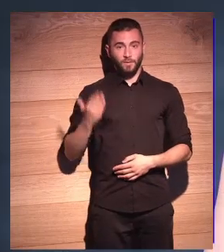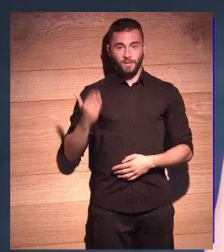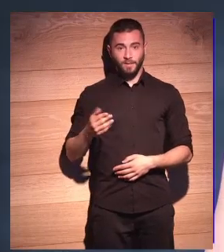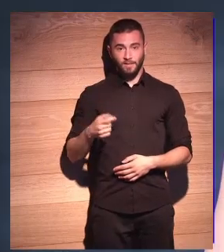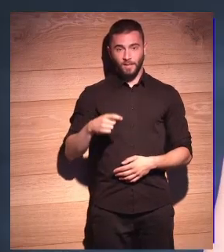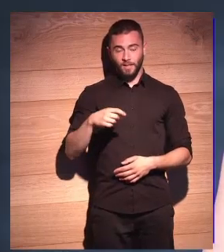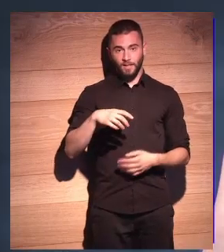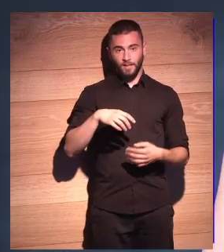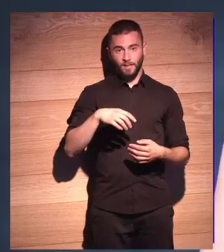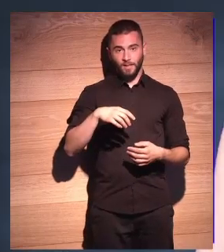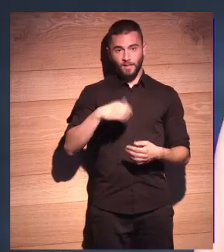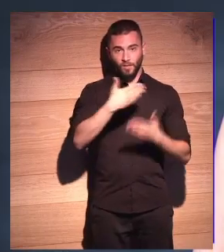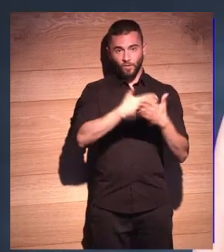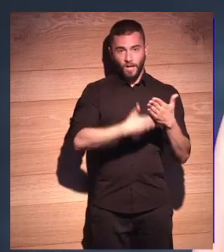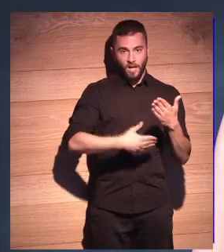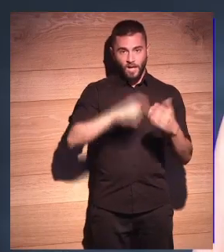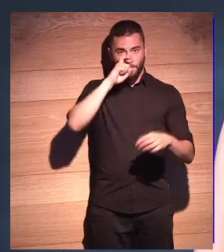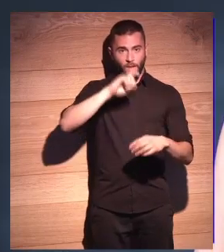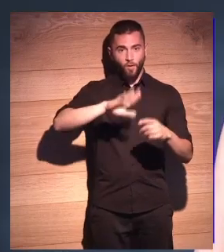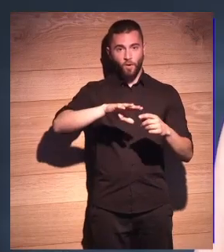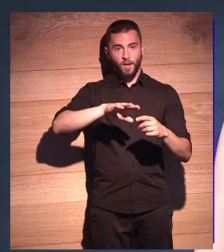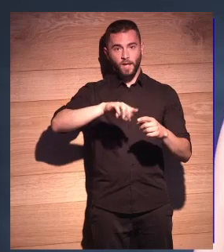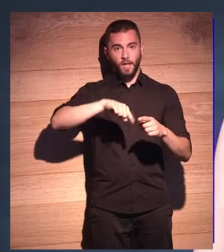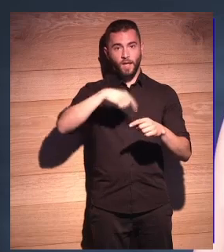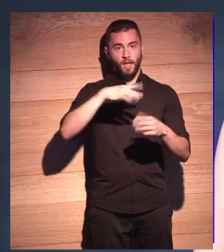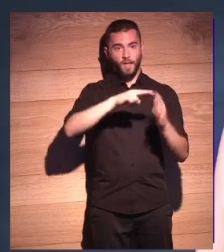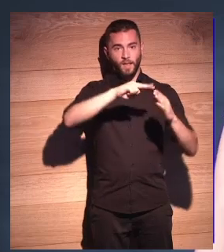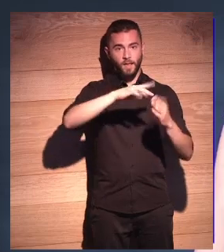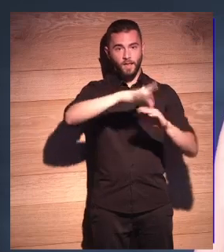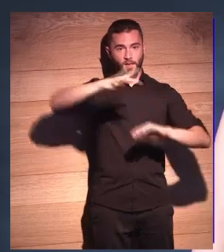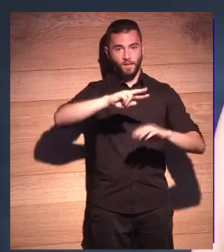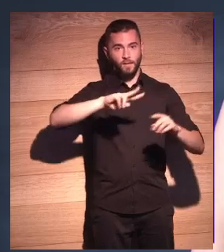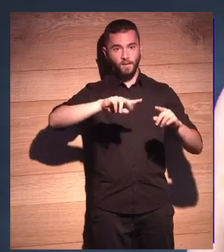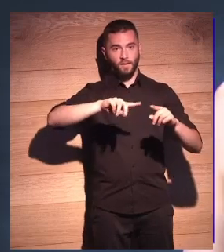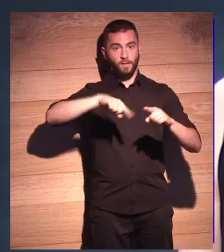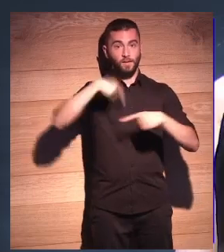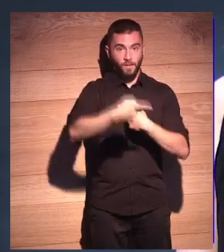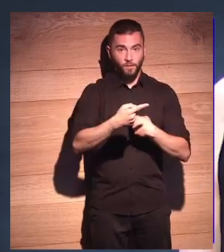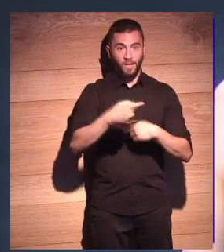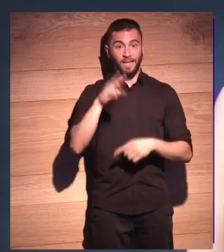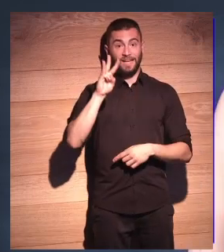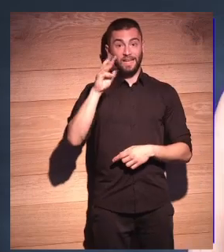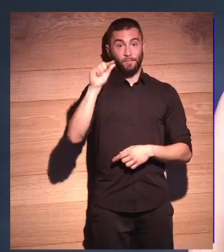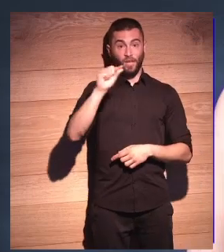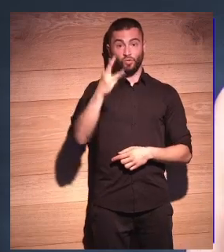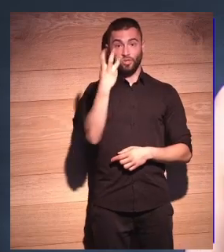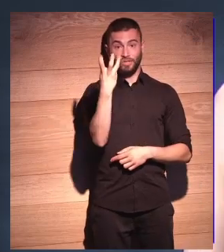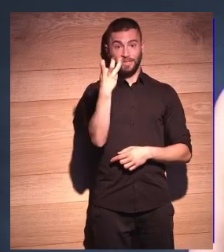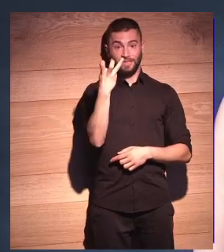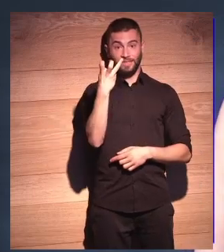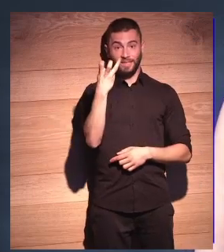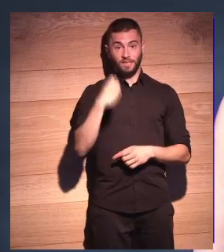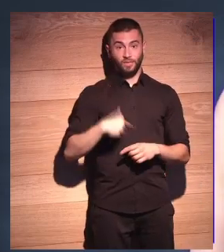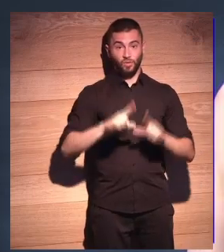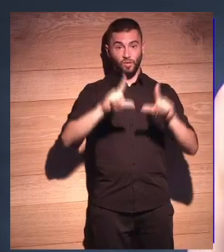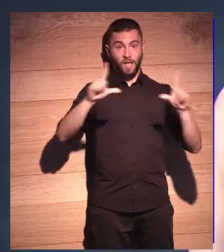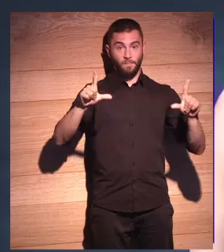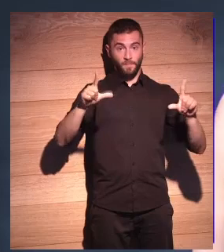prepare digital post-memory. In that sense, we have exactly 3 minutes. So I'd like to